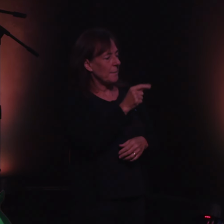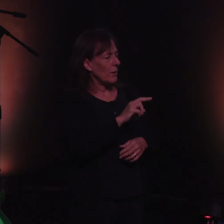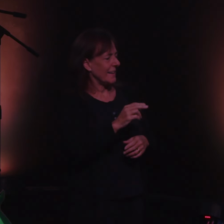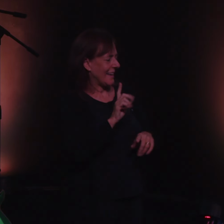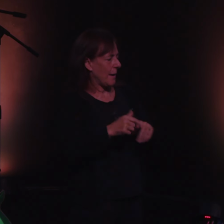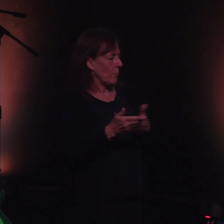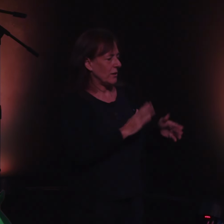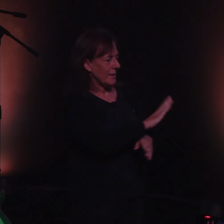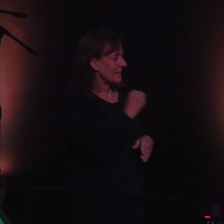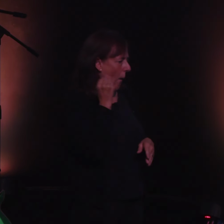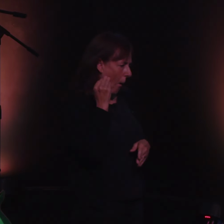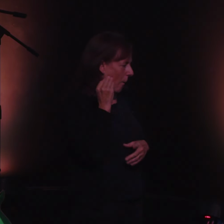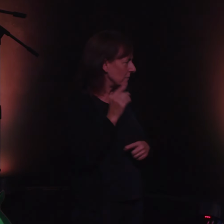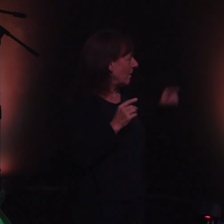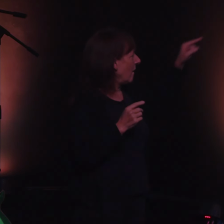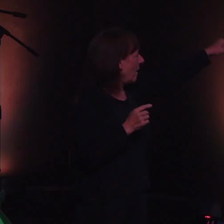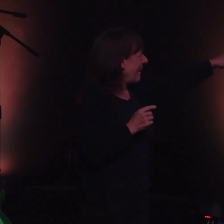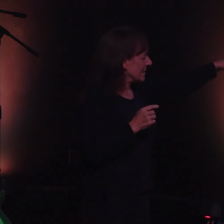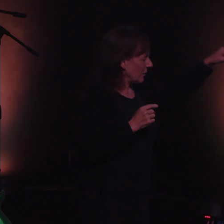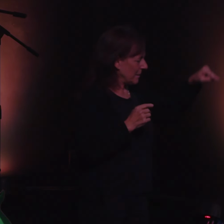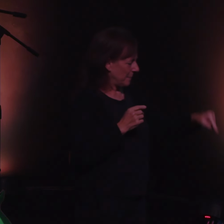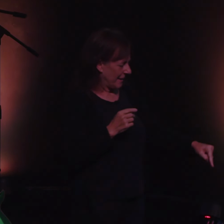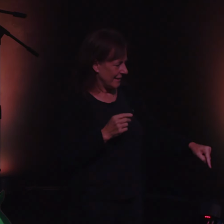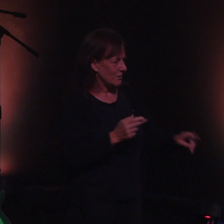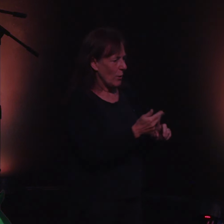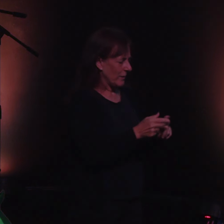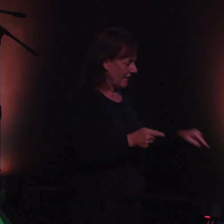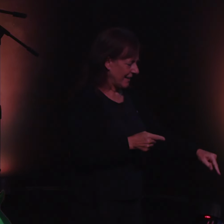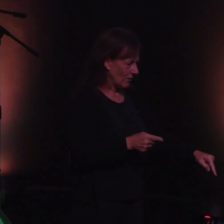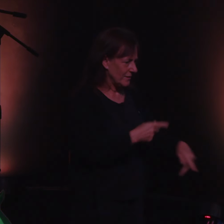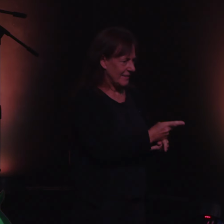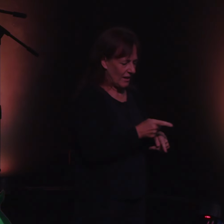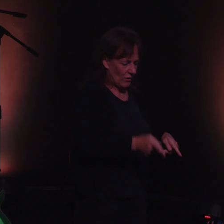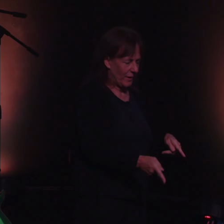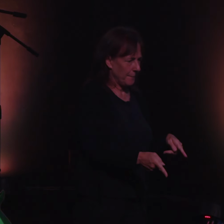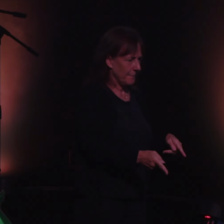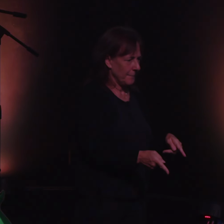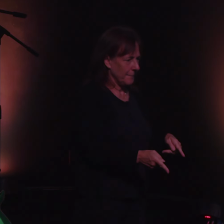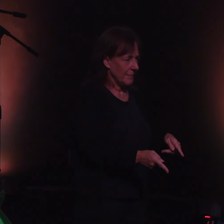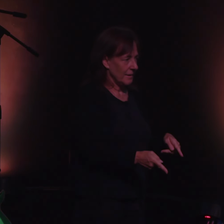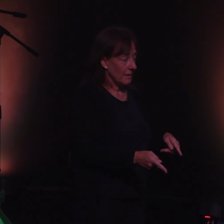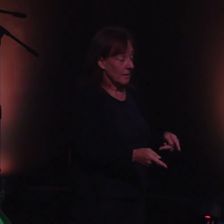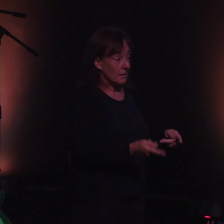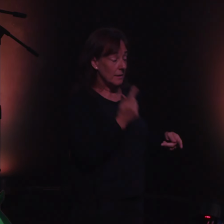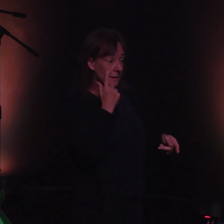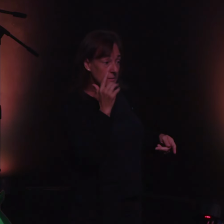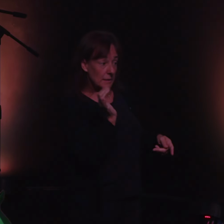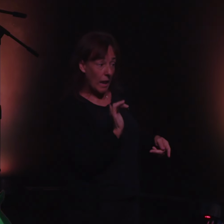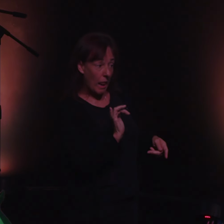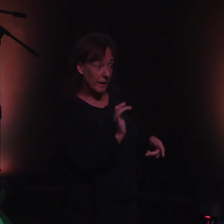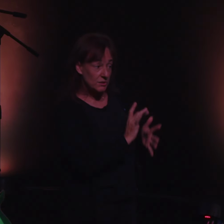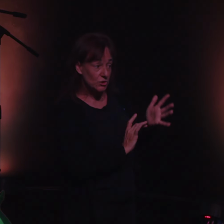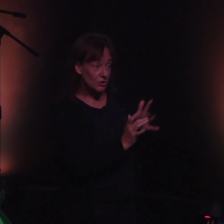far away. So he took him to a place that he could take him, an inn. It's almost like